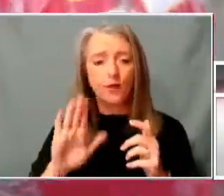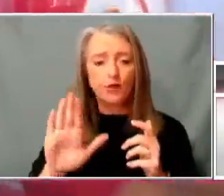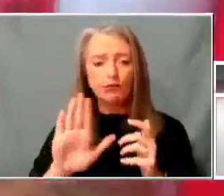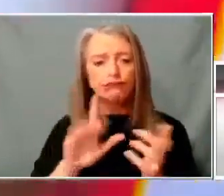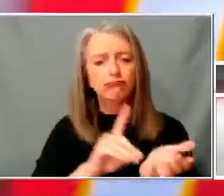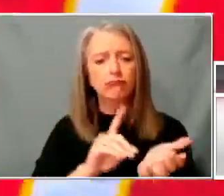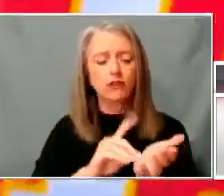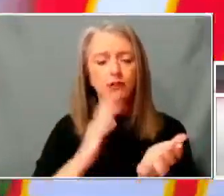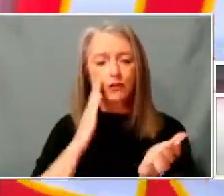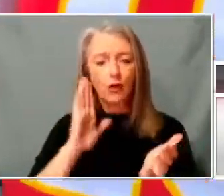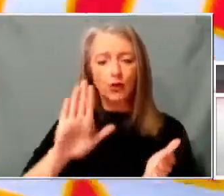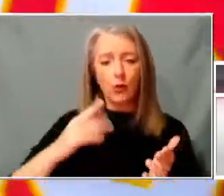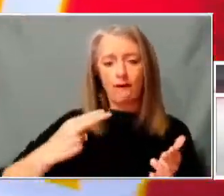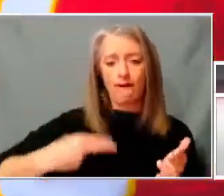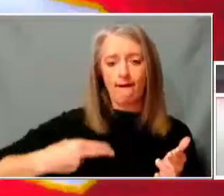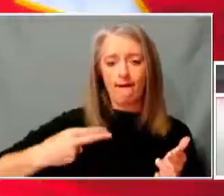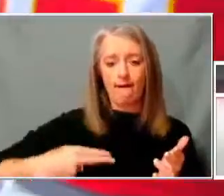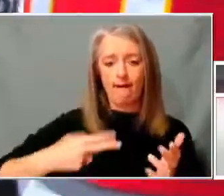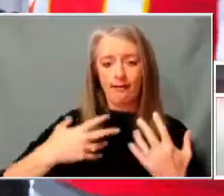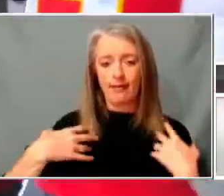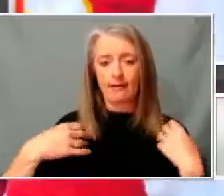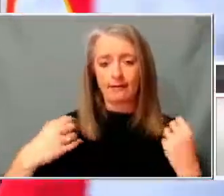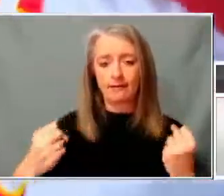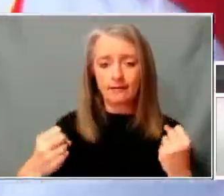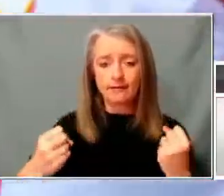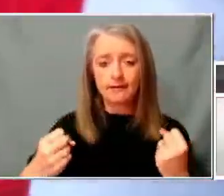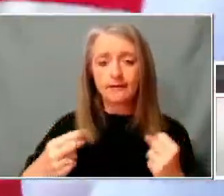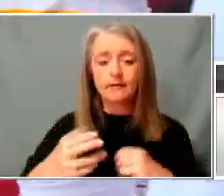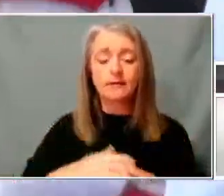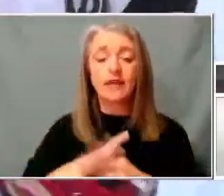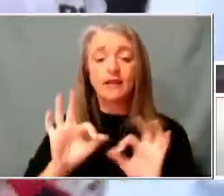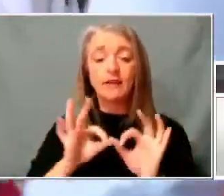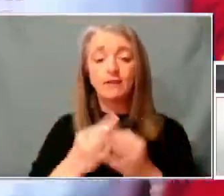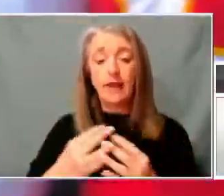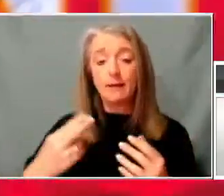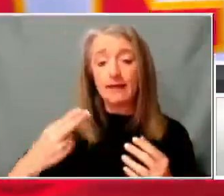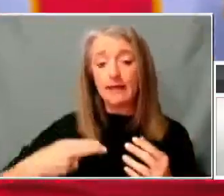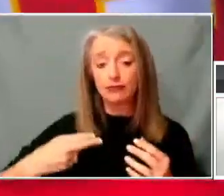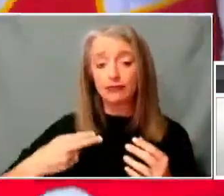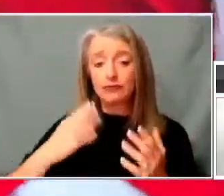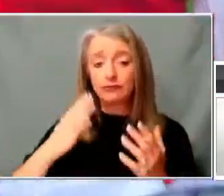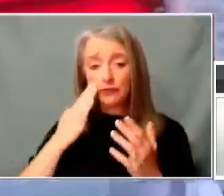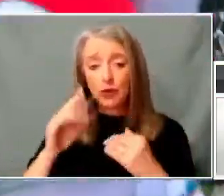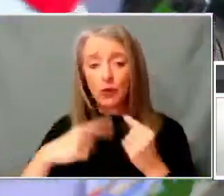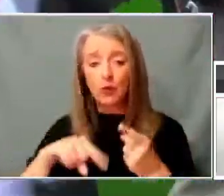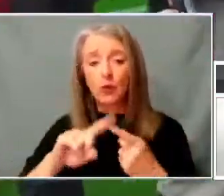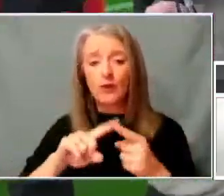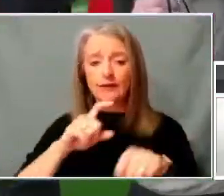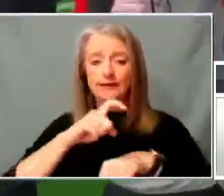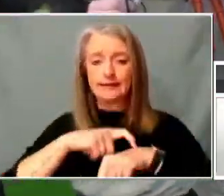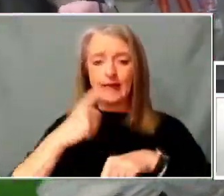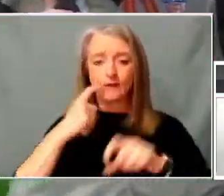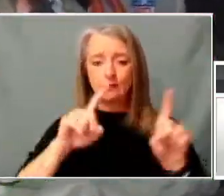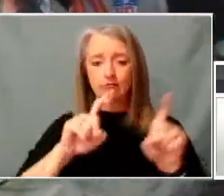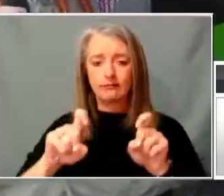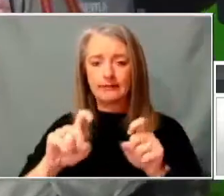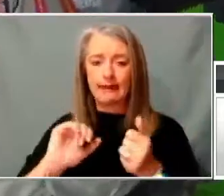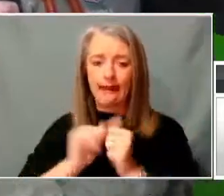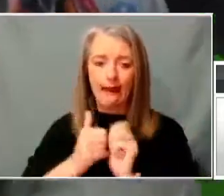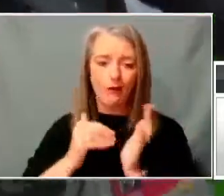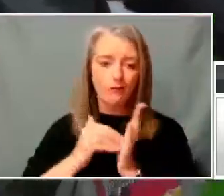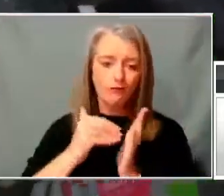your health history is and to know what your family history is, so they can tell you when you need to get those screenings and how often, you